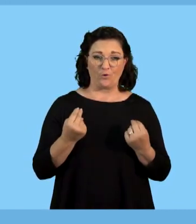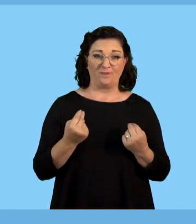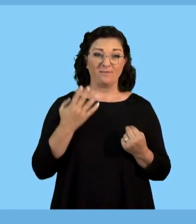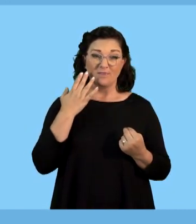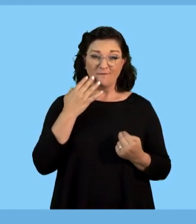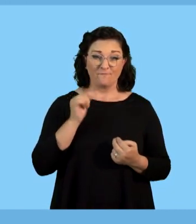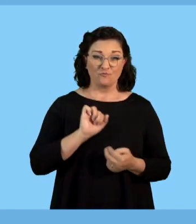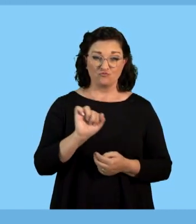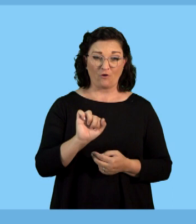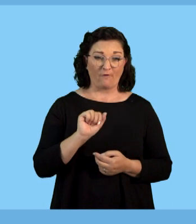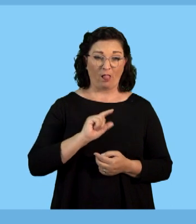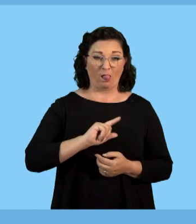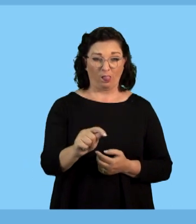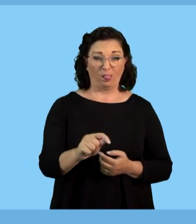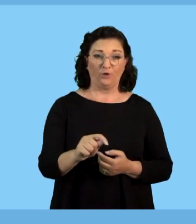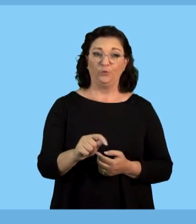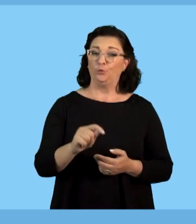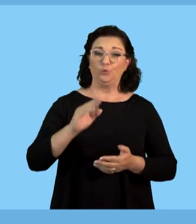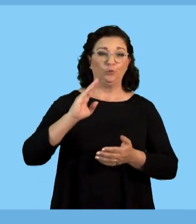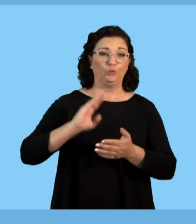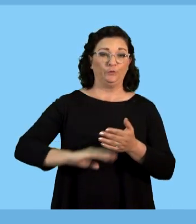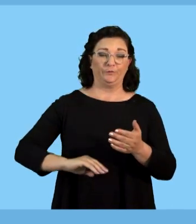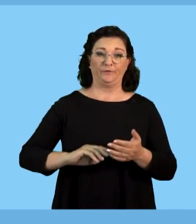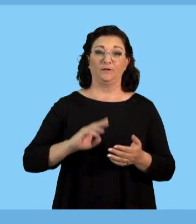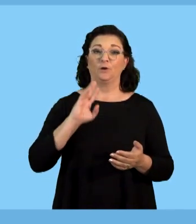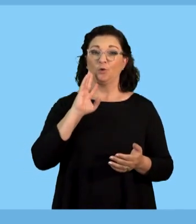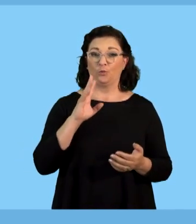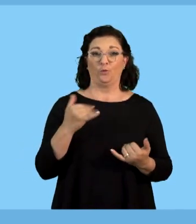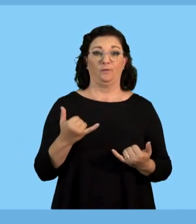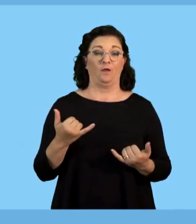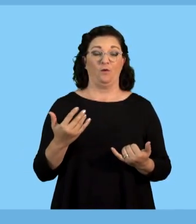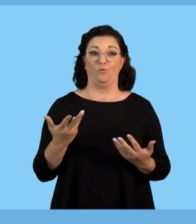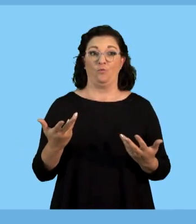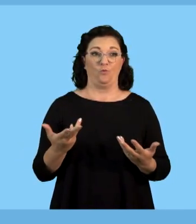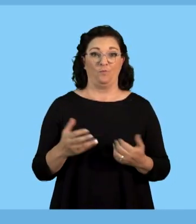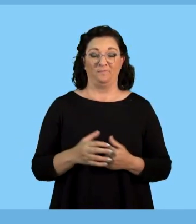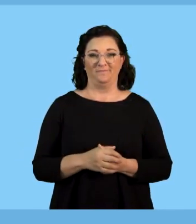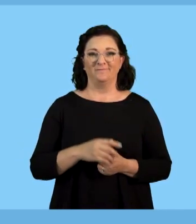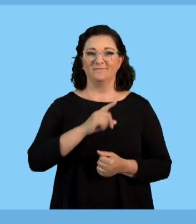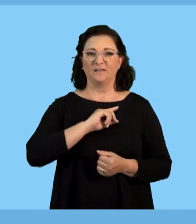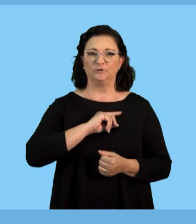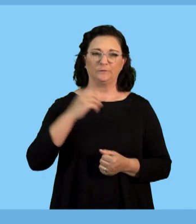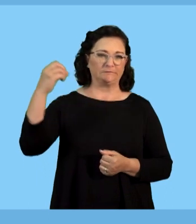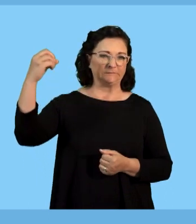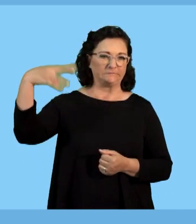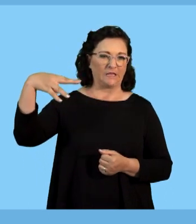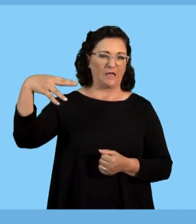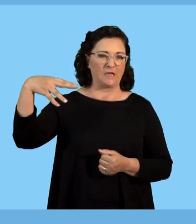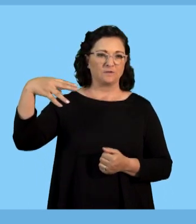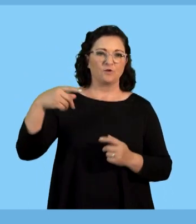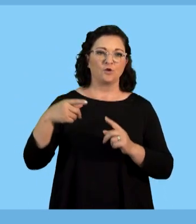fine. If you were to travel at this particular speed, you'd be fined heavily. So light travels at this